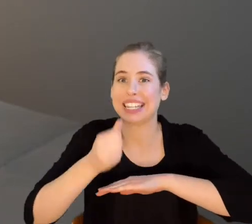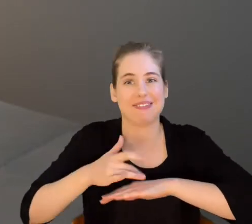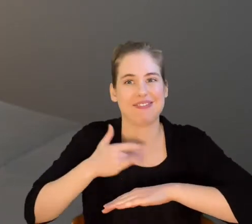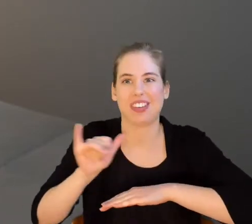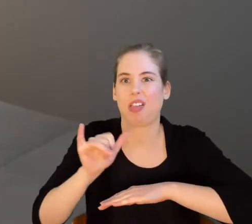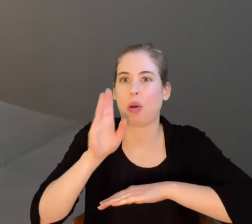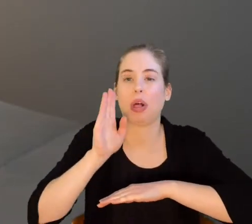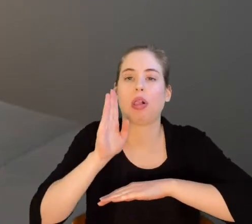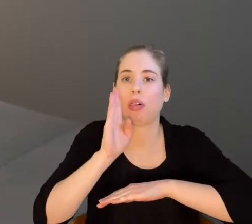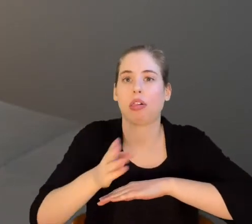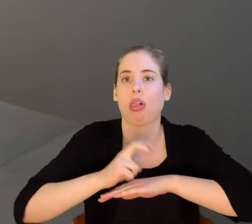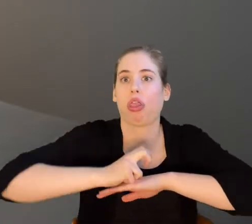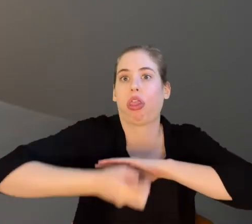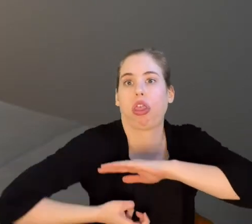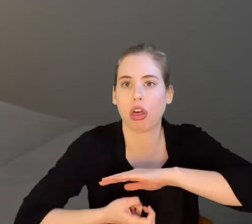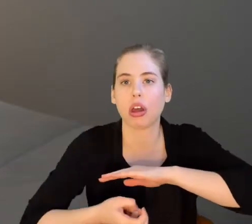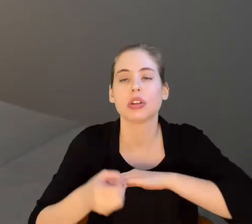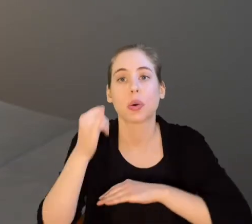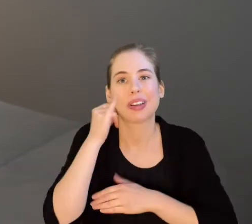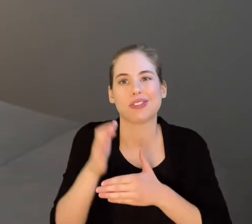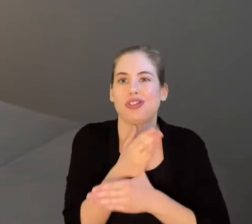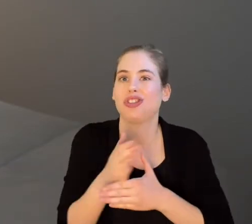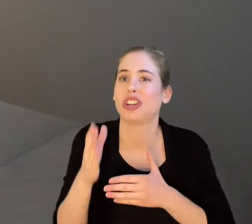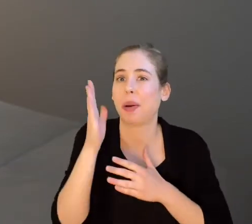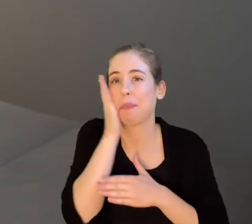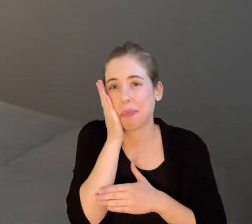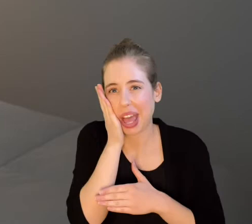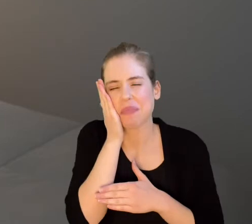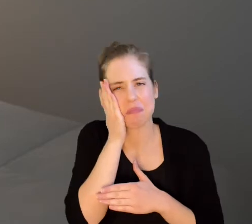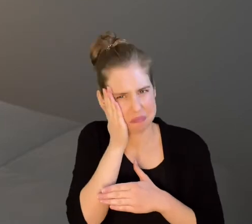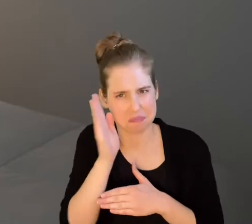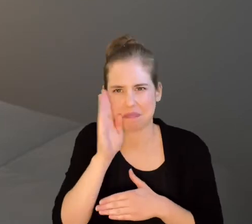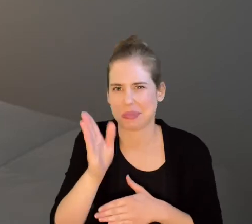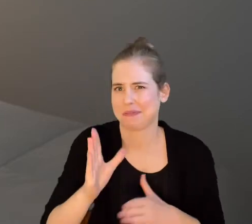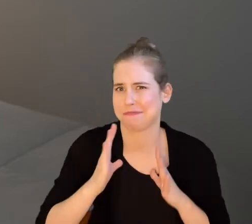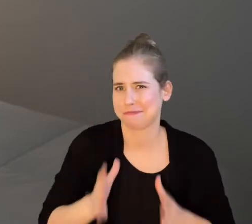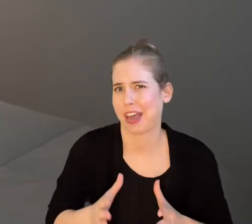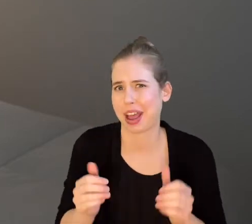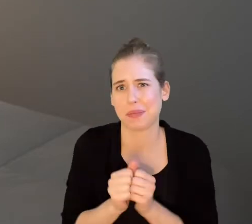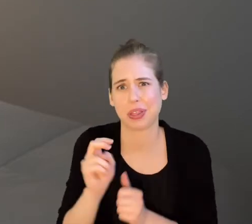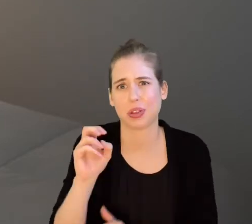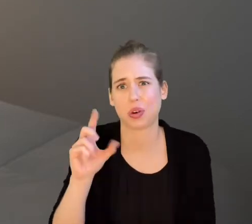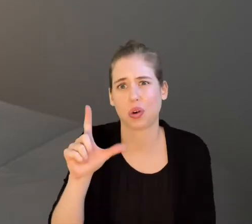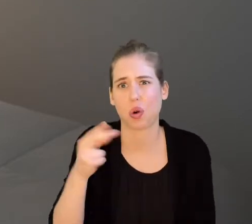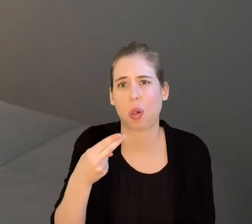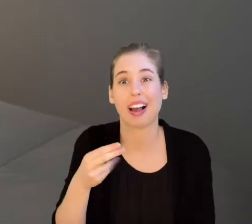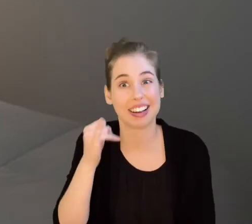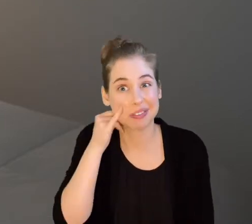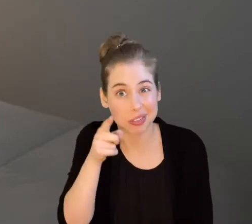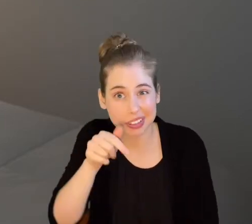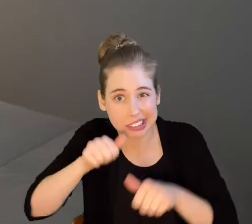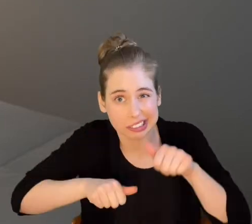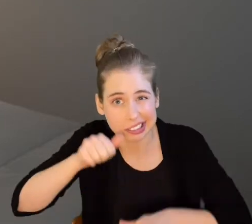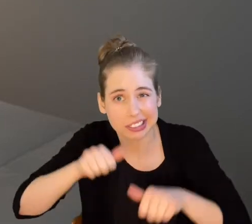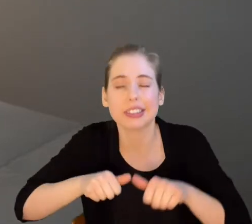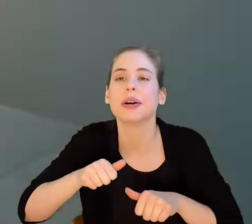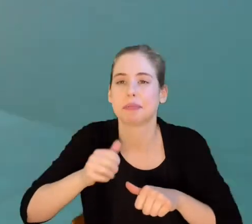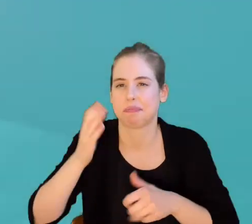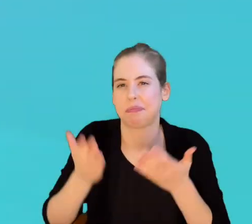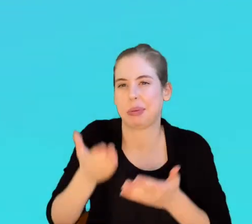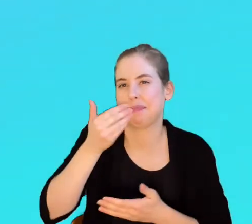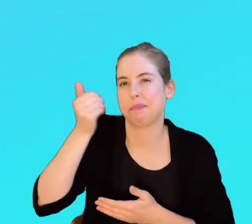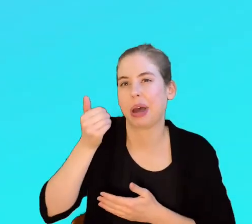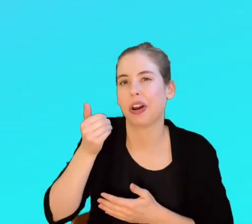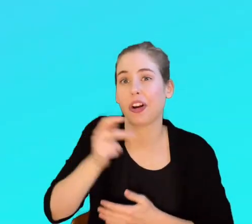get on just fine with NOLA. But if you're still not sure, you should opt for a king or a California king. You won't regret